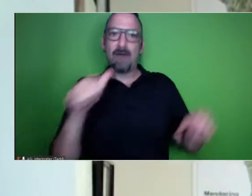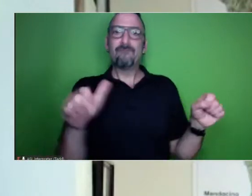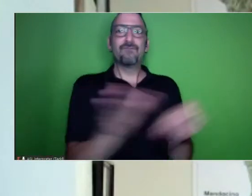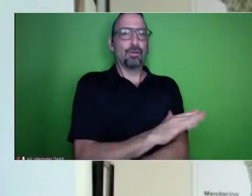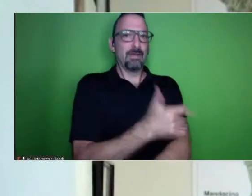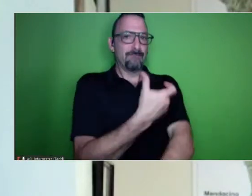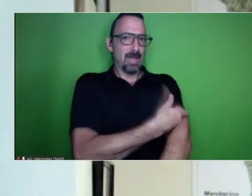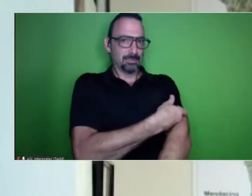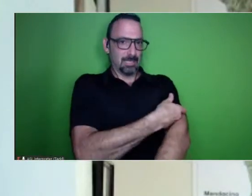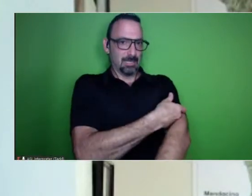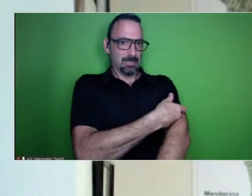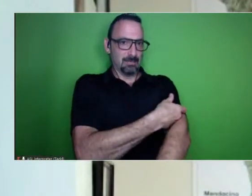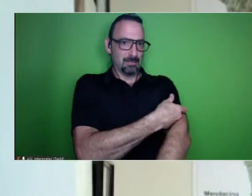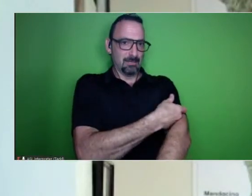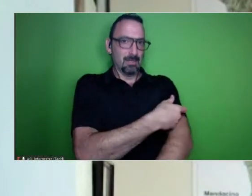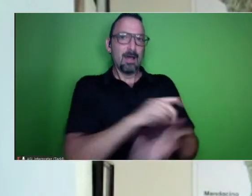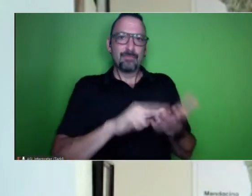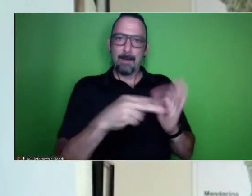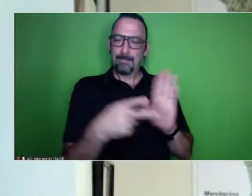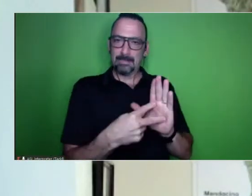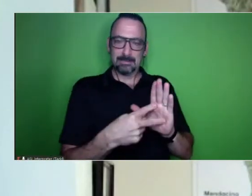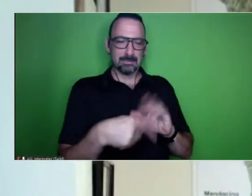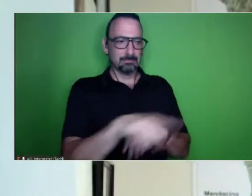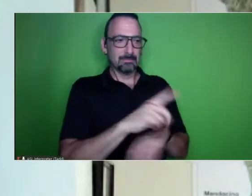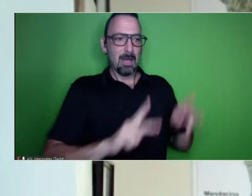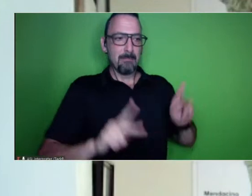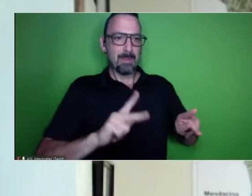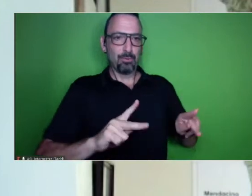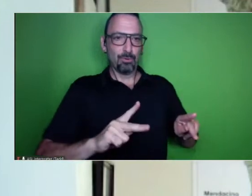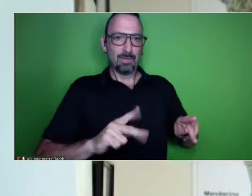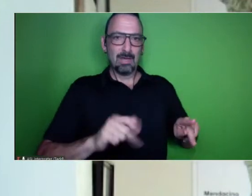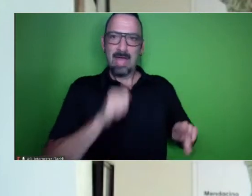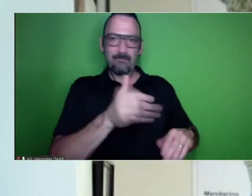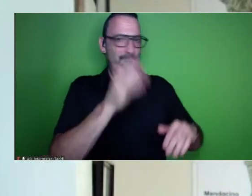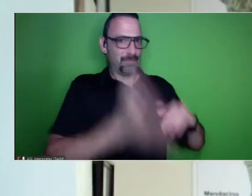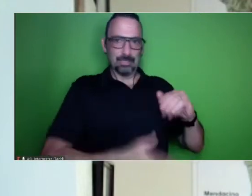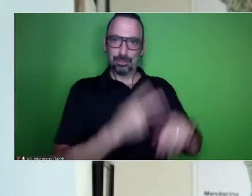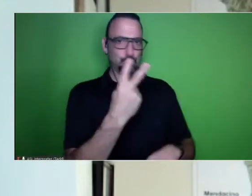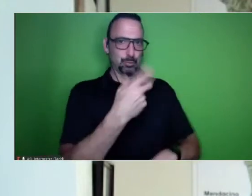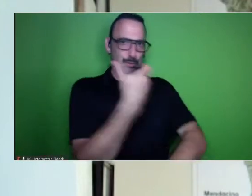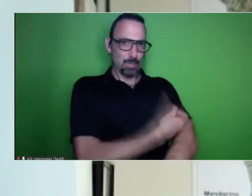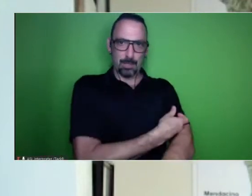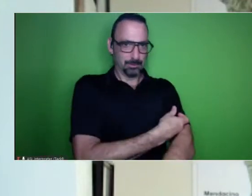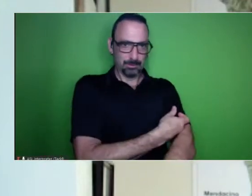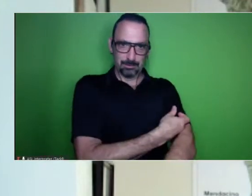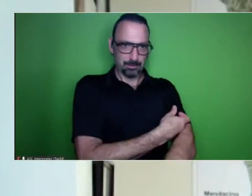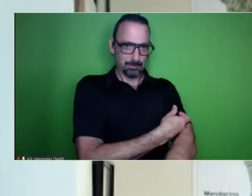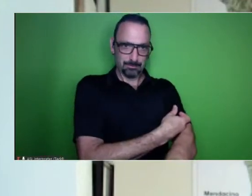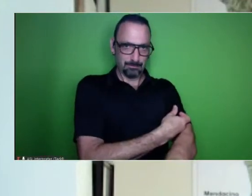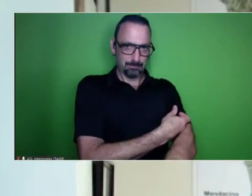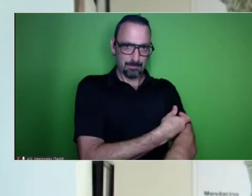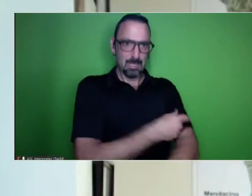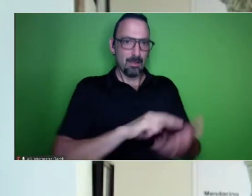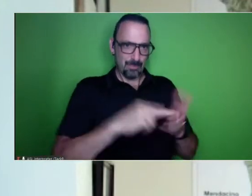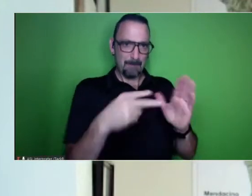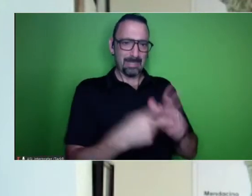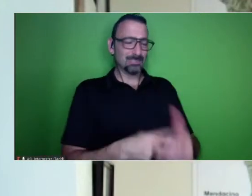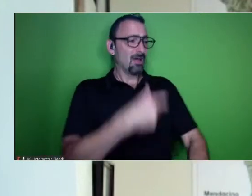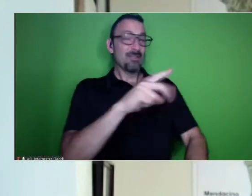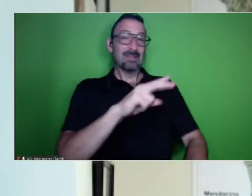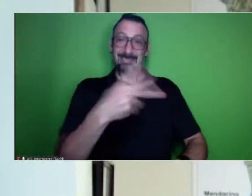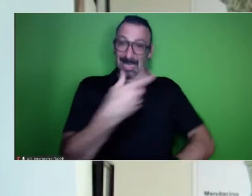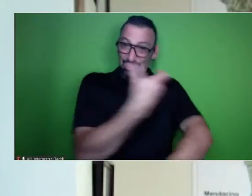vaccinated. So they have not completed their course, which is defined as 2 weeks after their